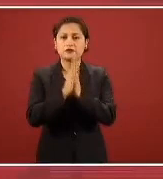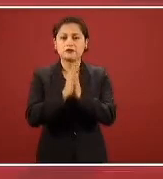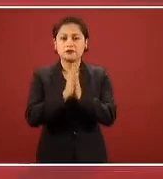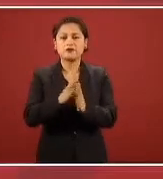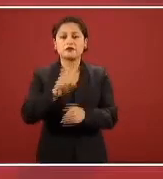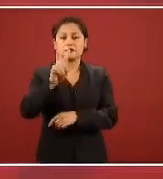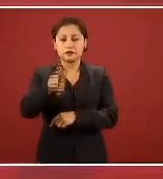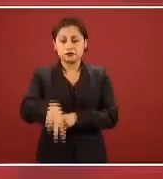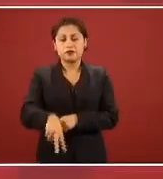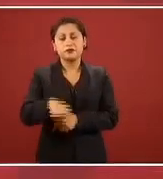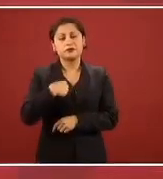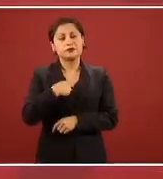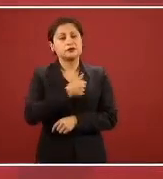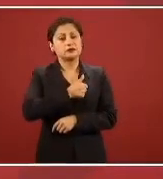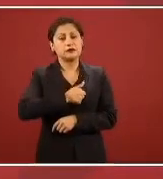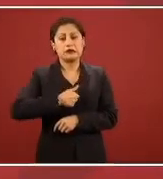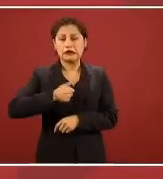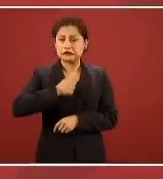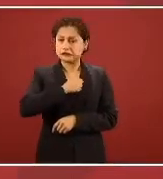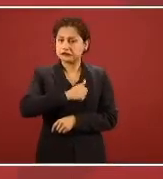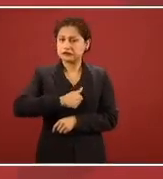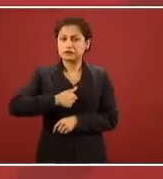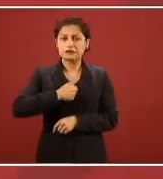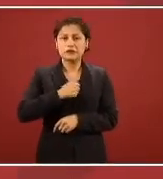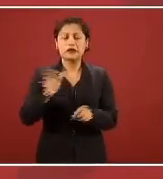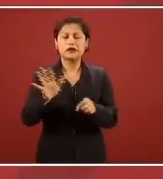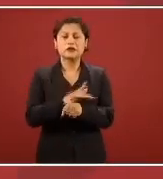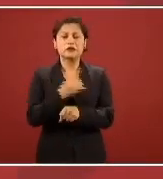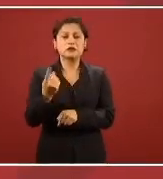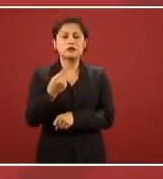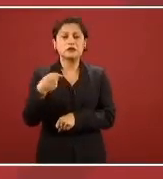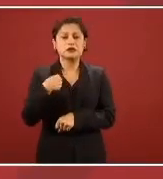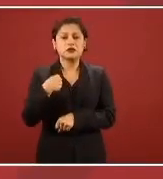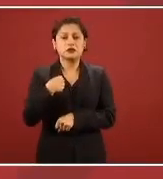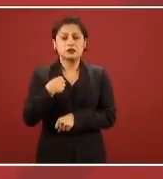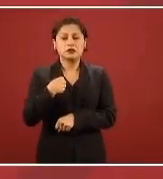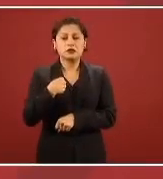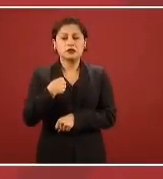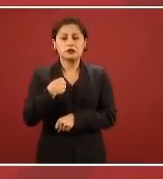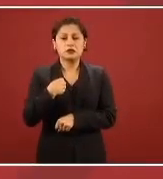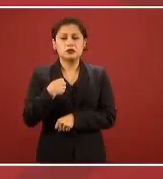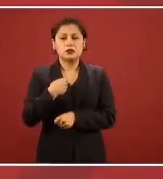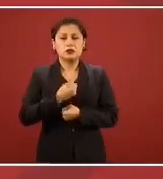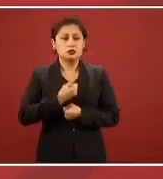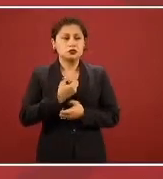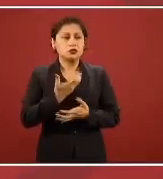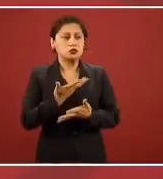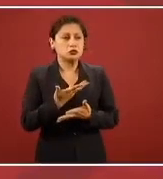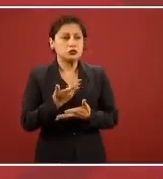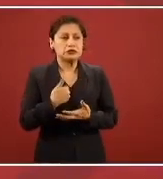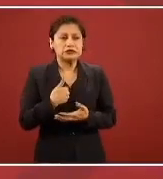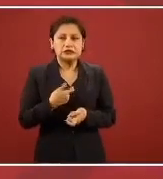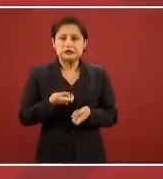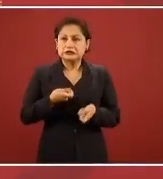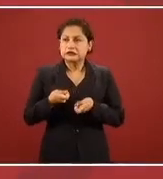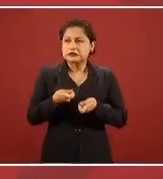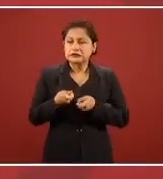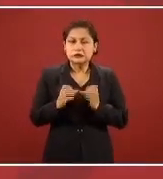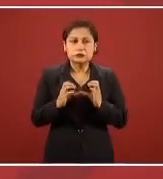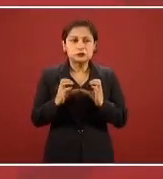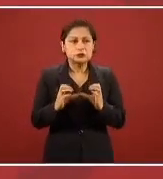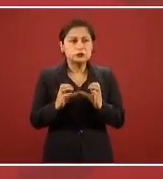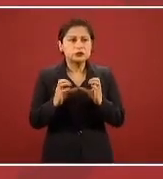andar. Why do I have to keep cuidando continue to be lo que digo. Watching ahora, what I have to